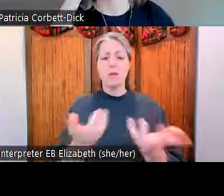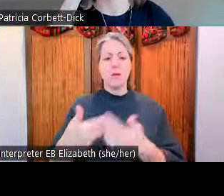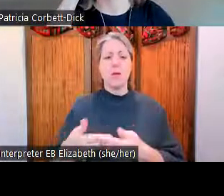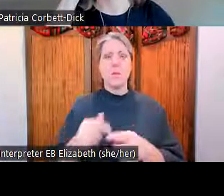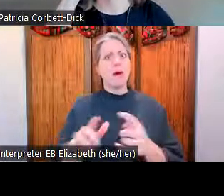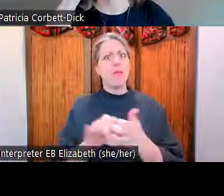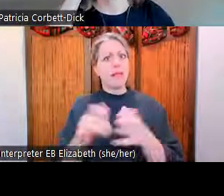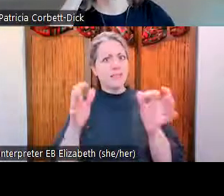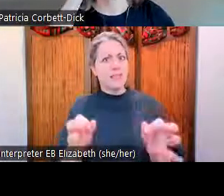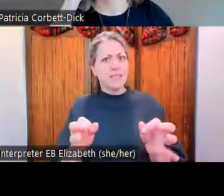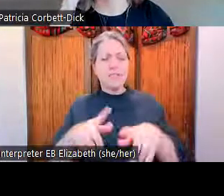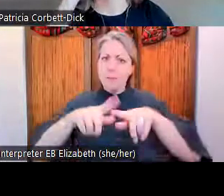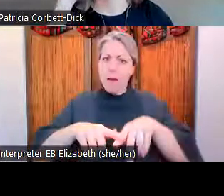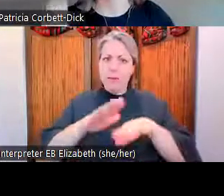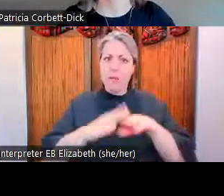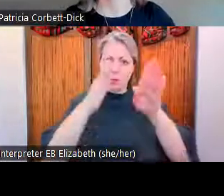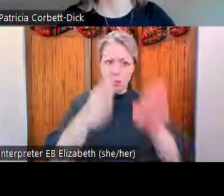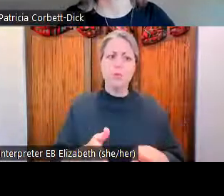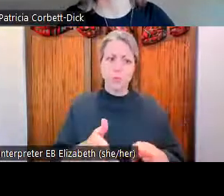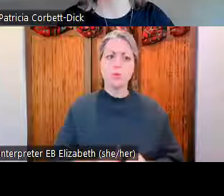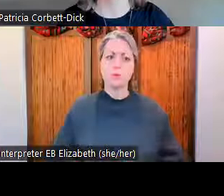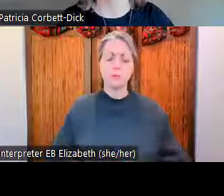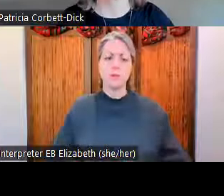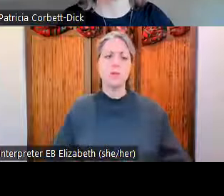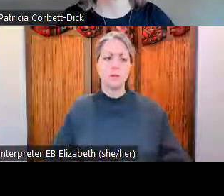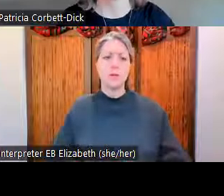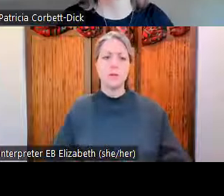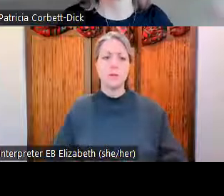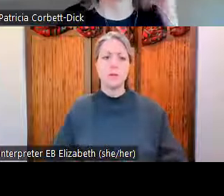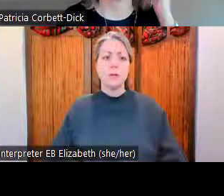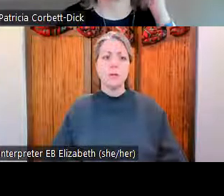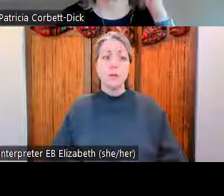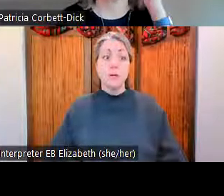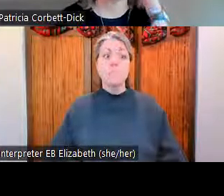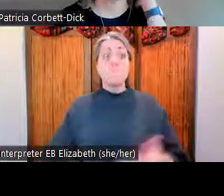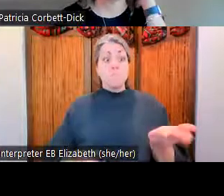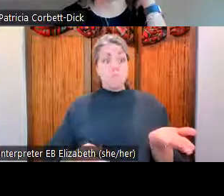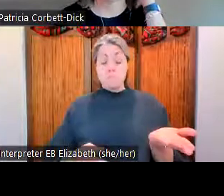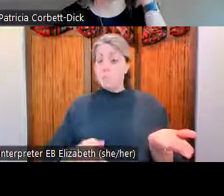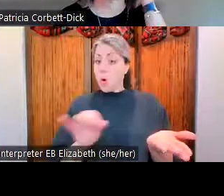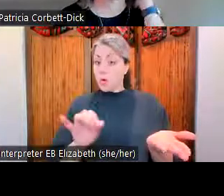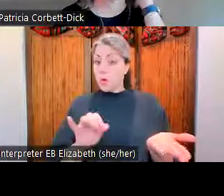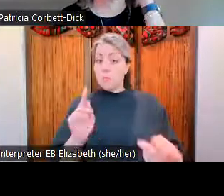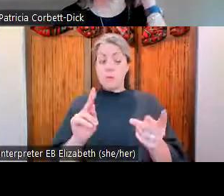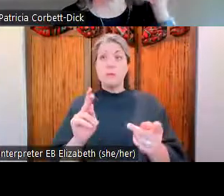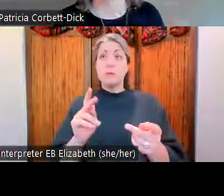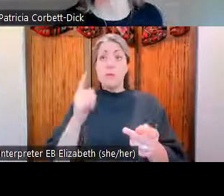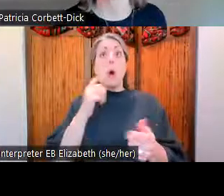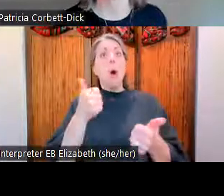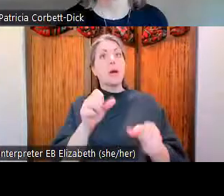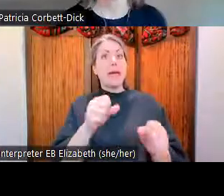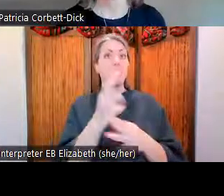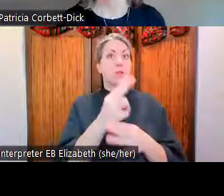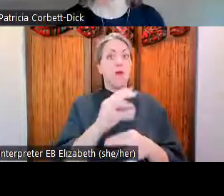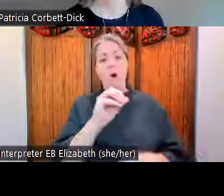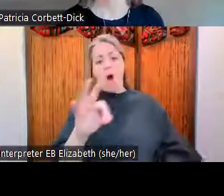individualized decisions. It's thought to be useful off-label. That means it doesn't have a specific indication